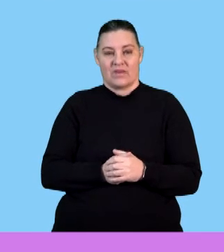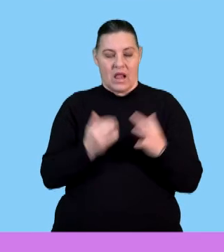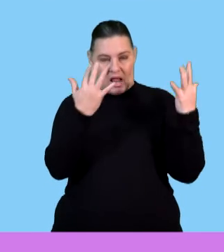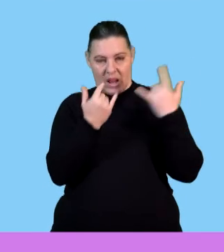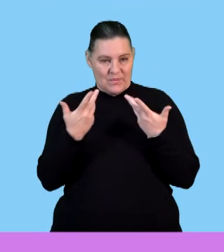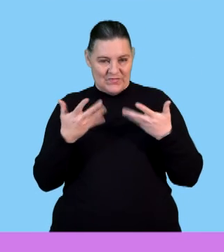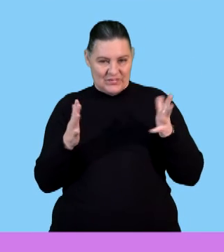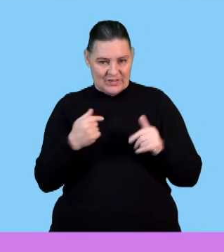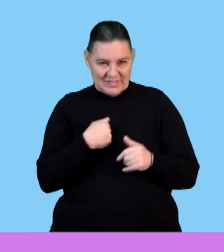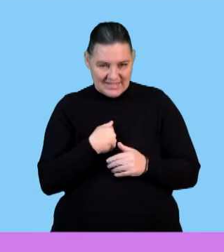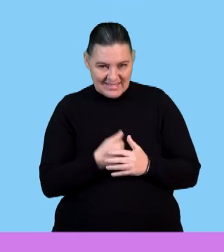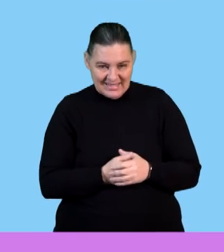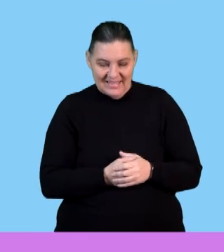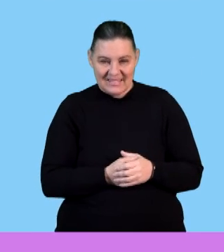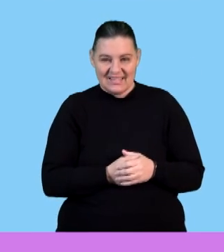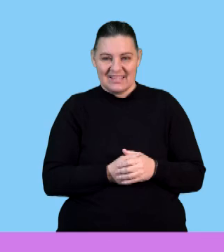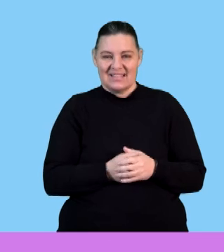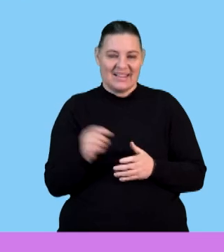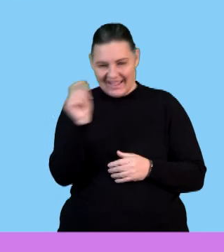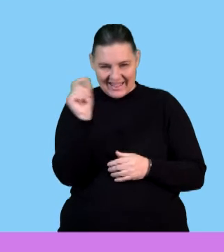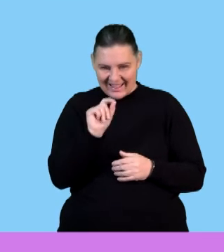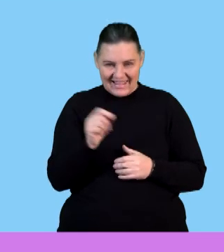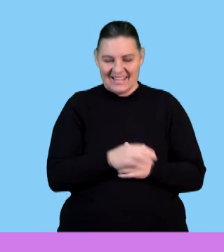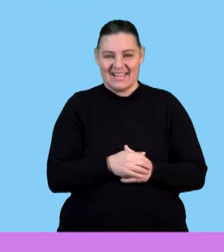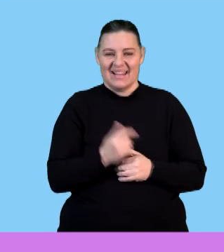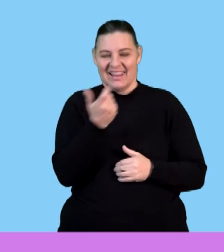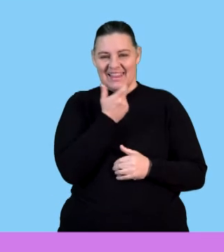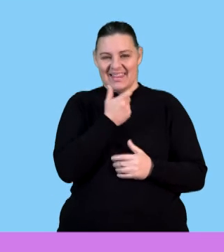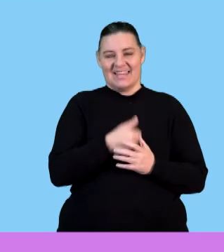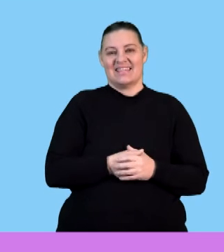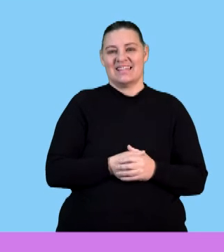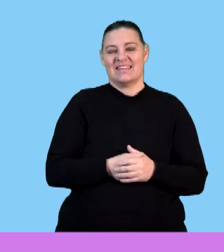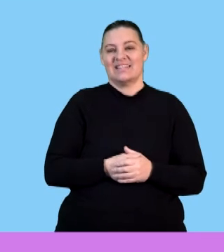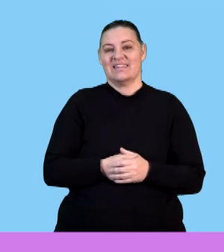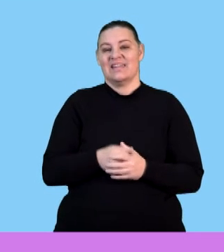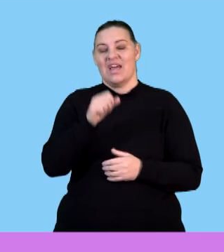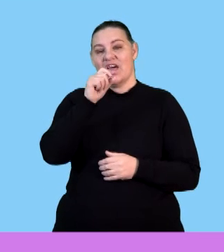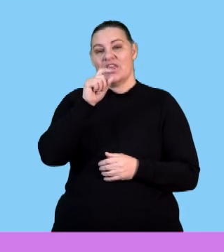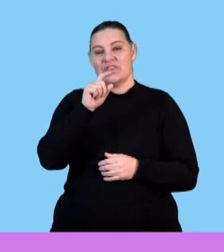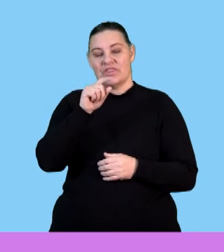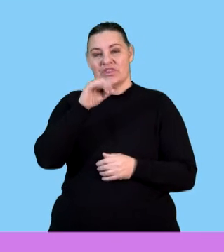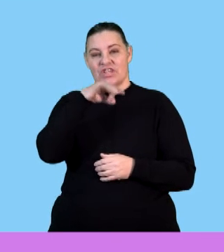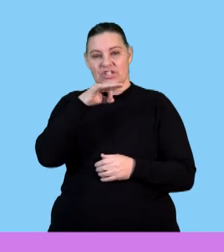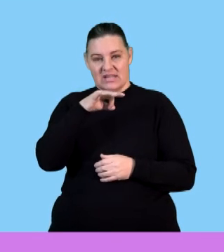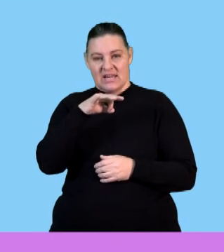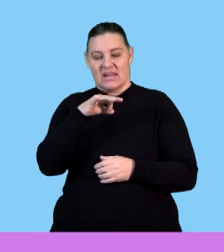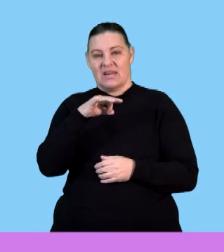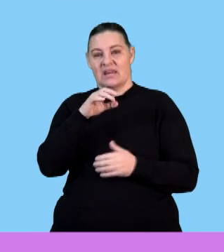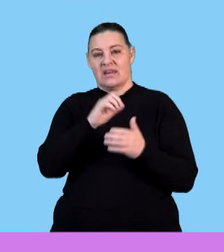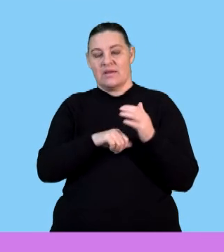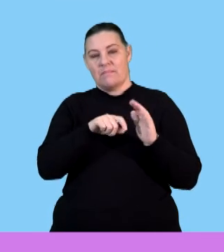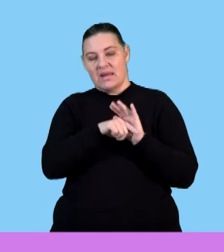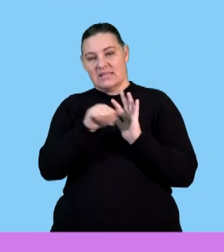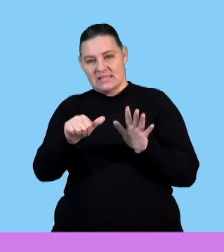looks like I worked this out already. There we go. 13 kiloliters minus the 6 gives us